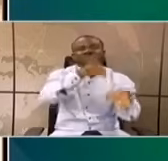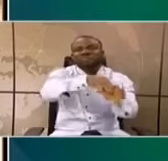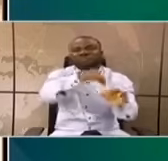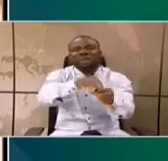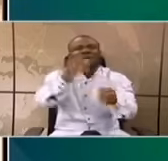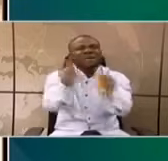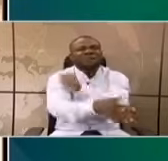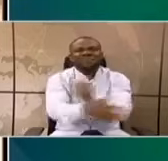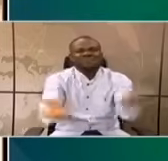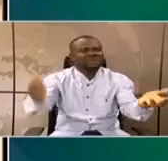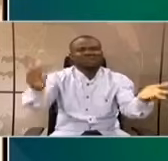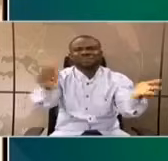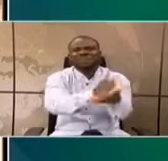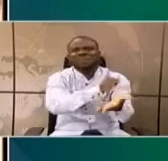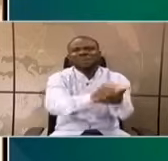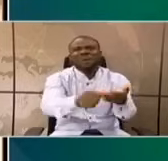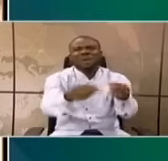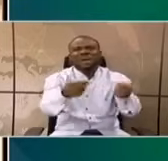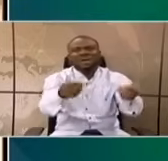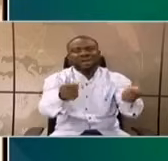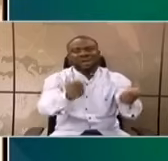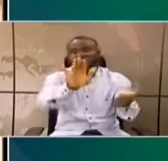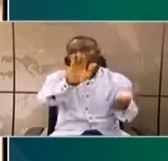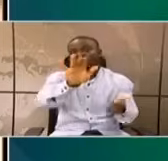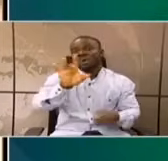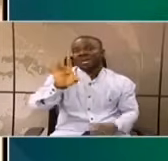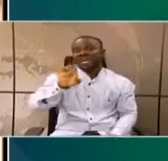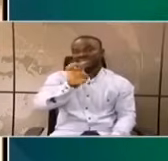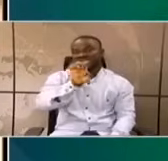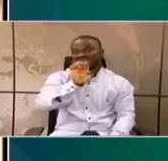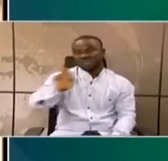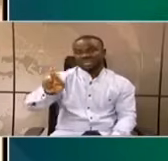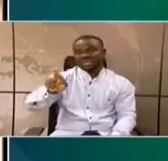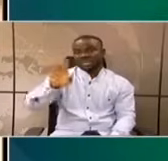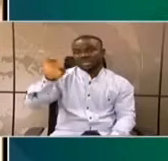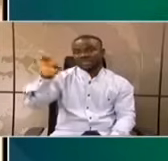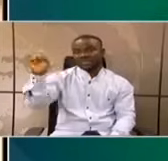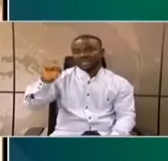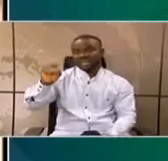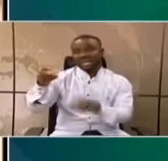ojay 80% of Eastern region poisonous.